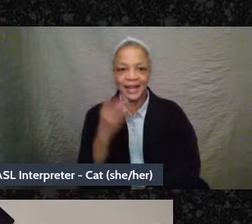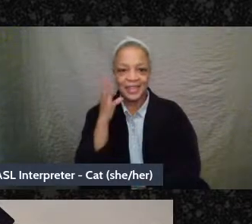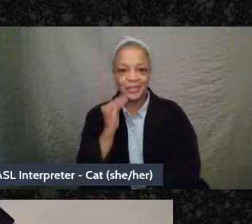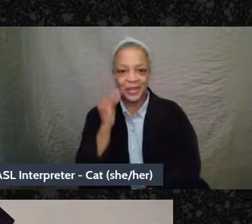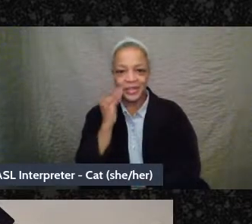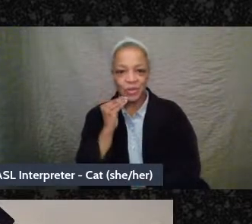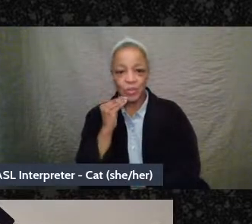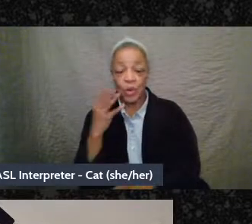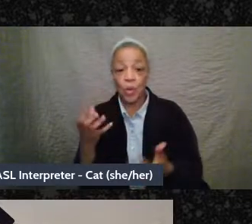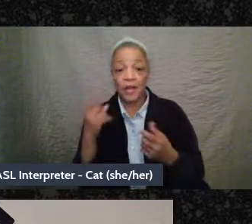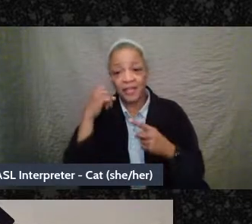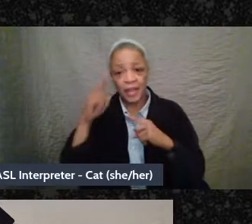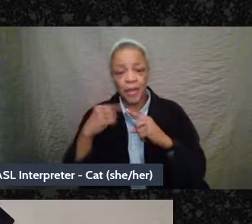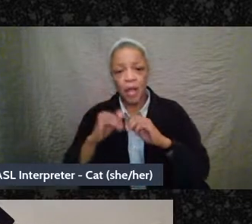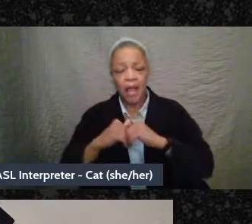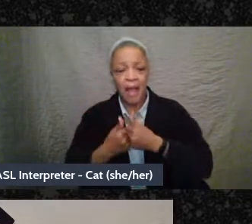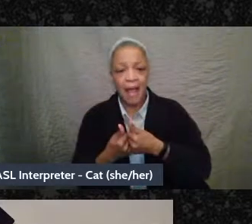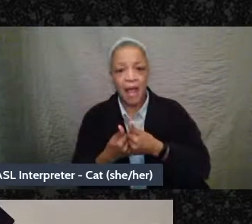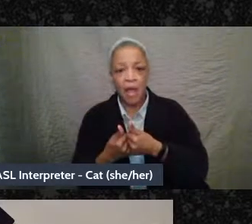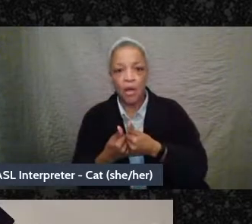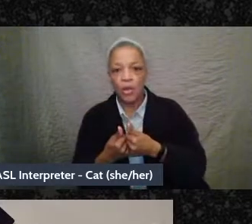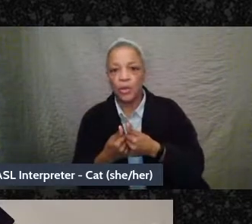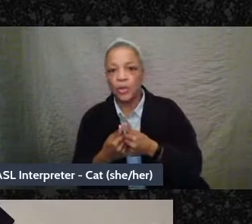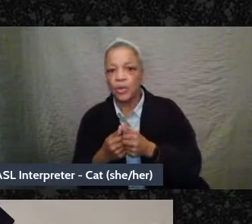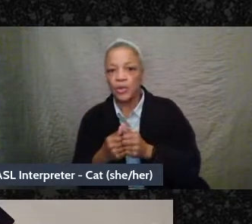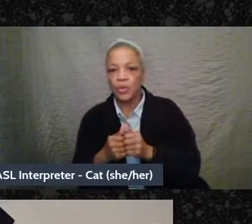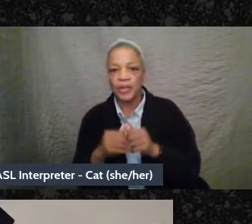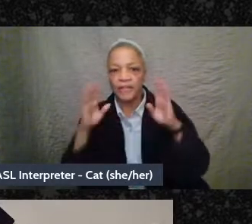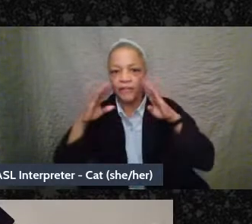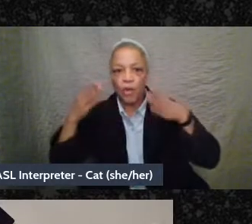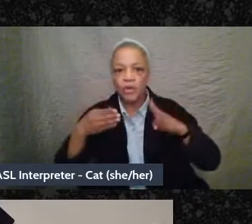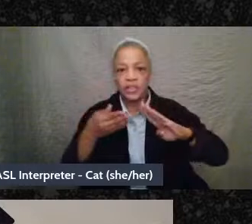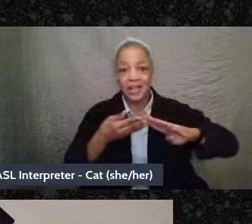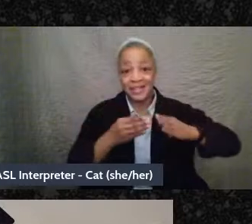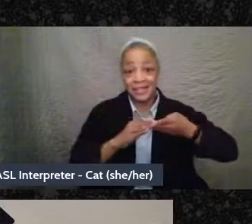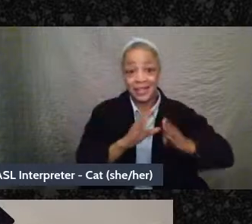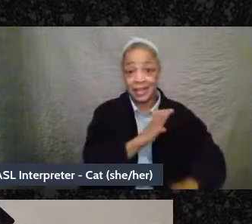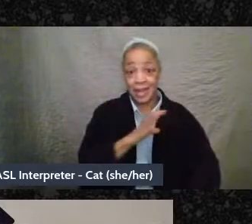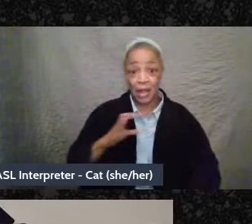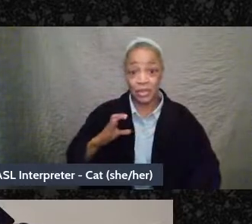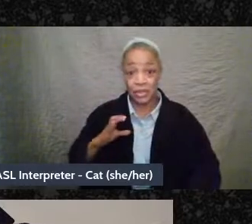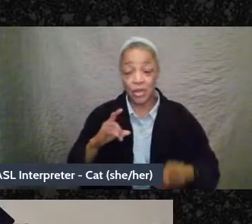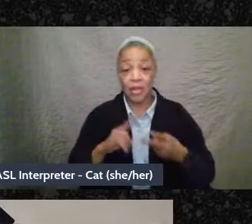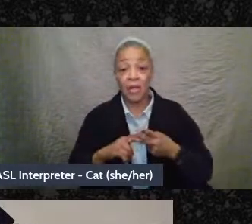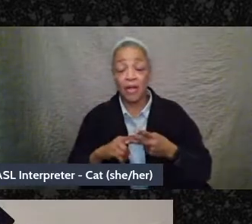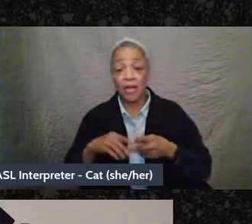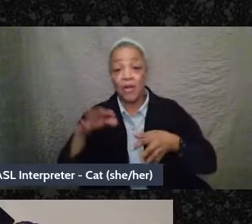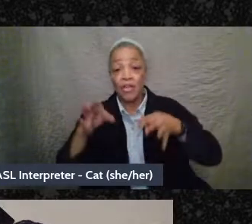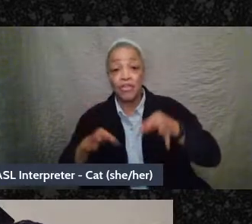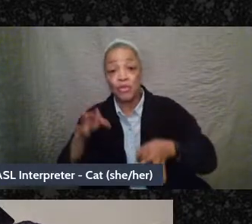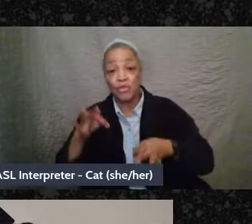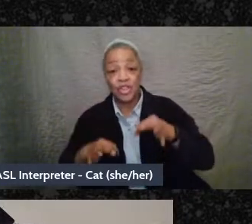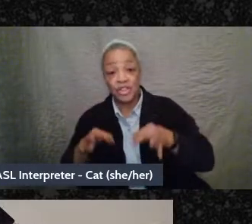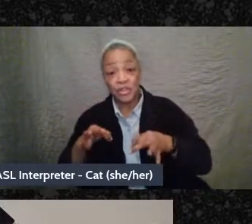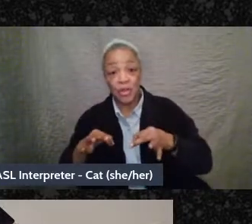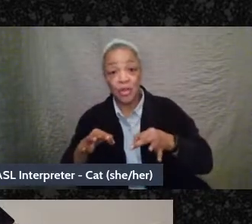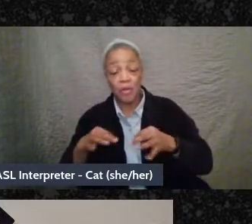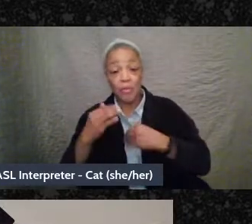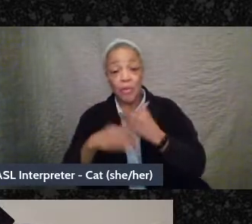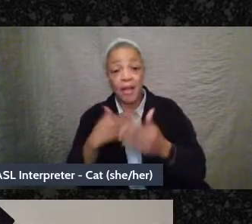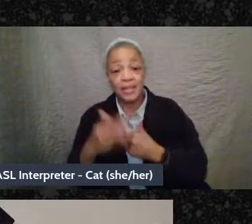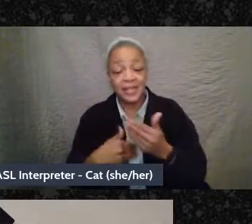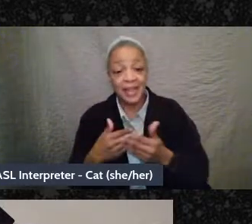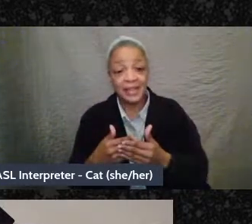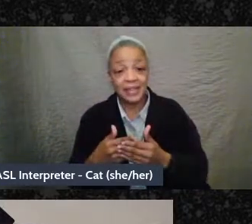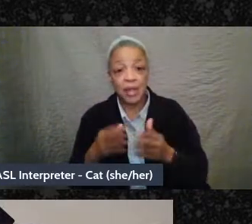able to do is think about how do we escalate both on city council, on the judicial process, right? Delegitimize it while